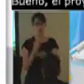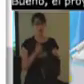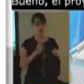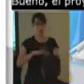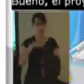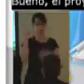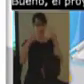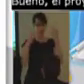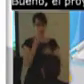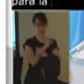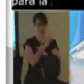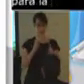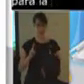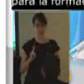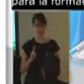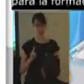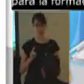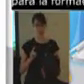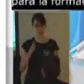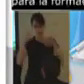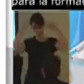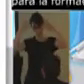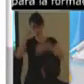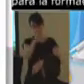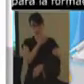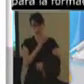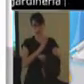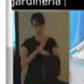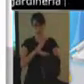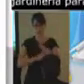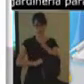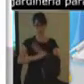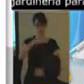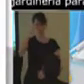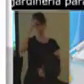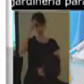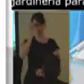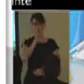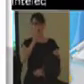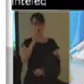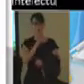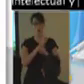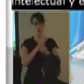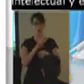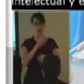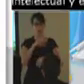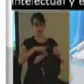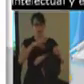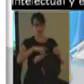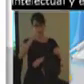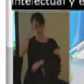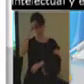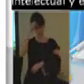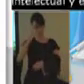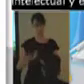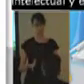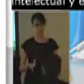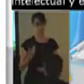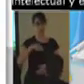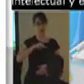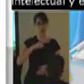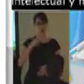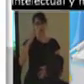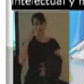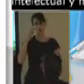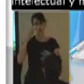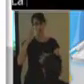simulator for gardening tasks, for training people with mental illnesses and mental disabilities. What